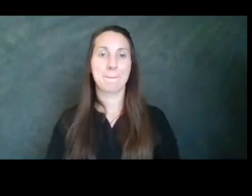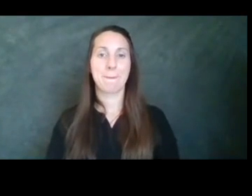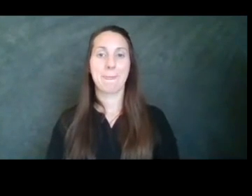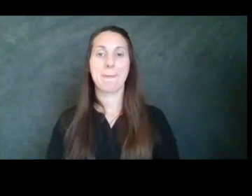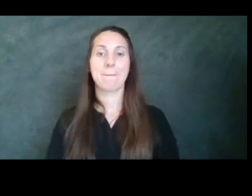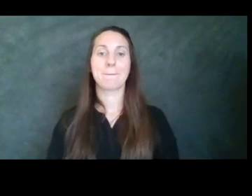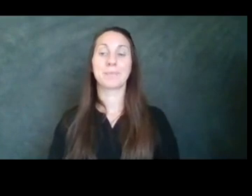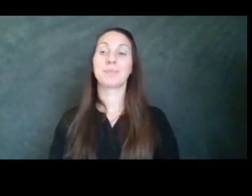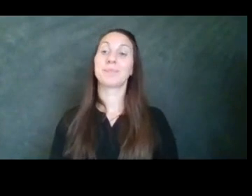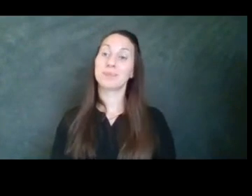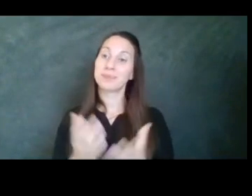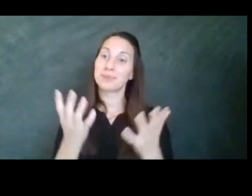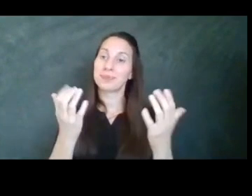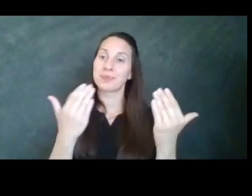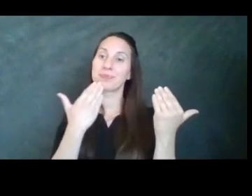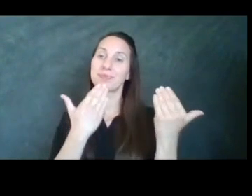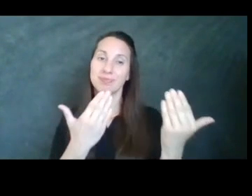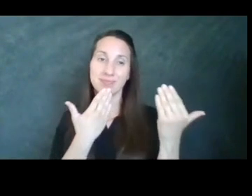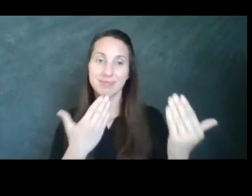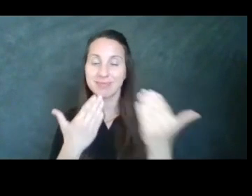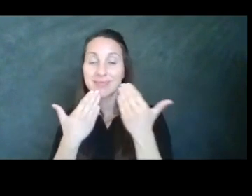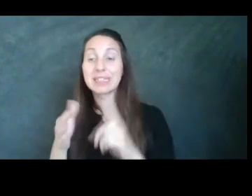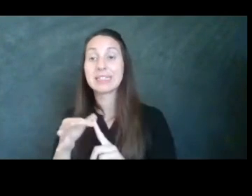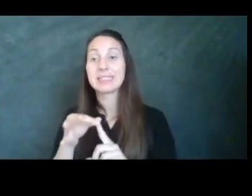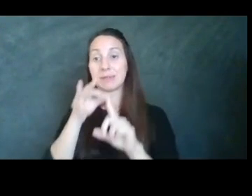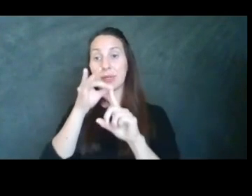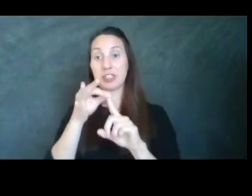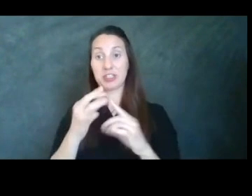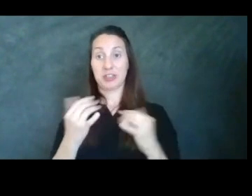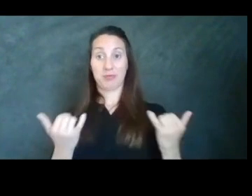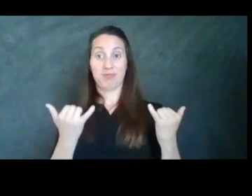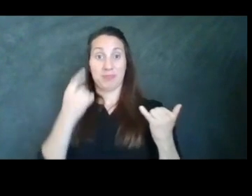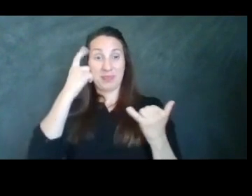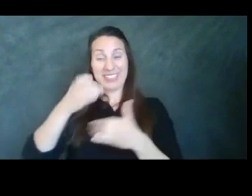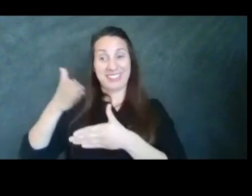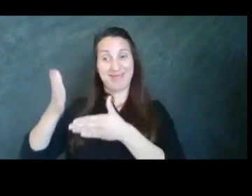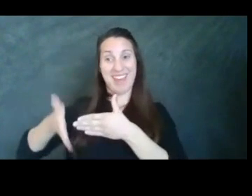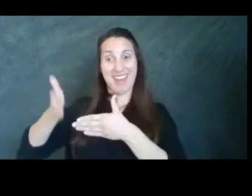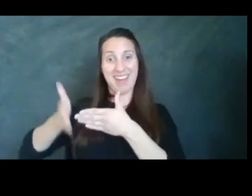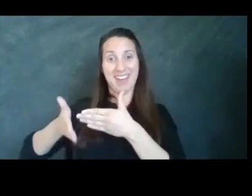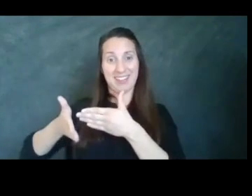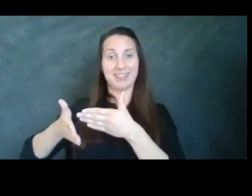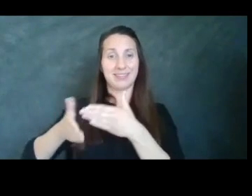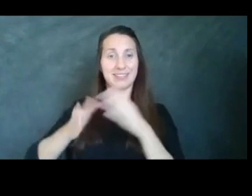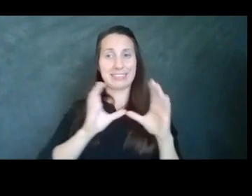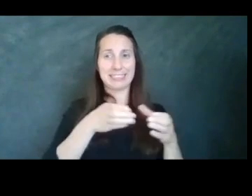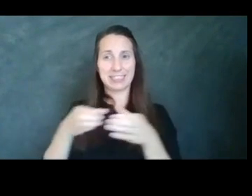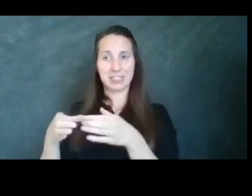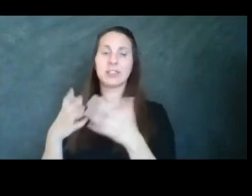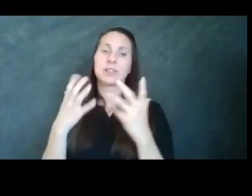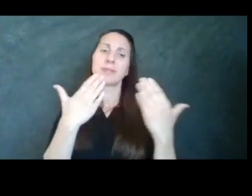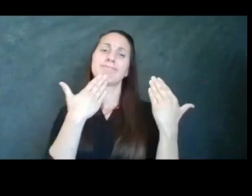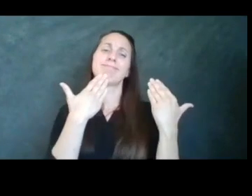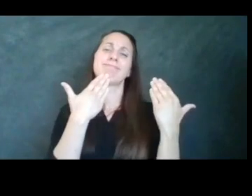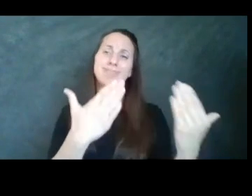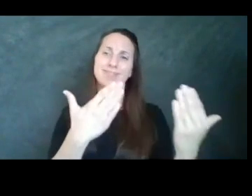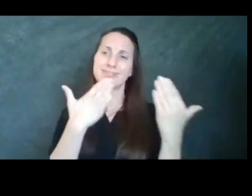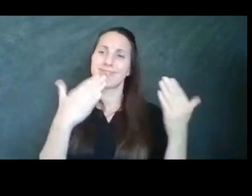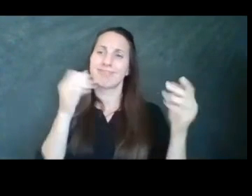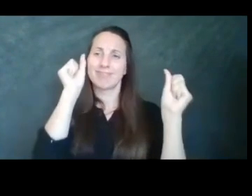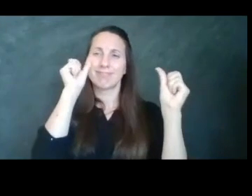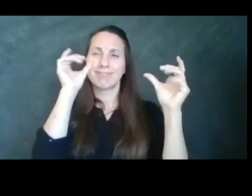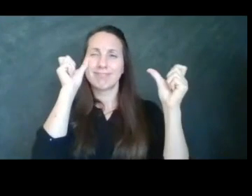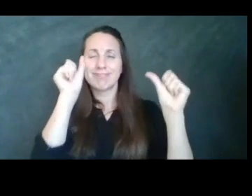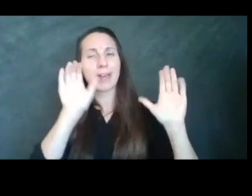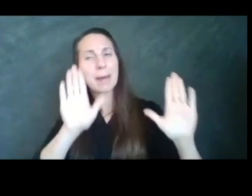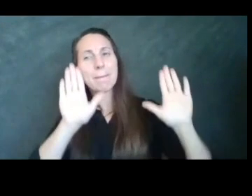I want to thank, especially this time because we're at the end of our series, our amazing partners